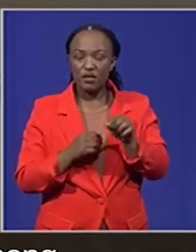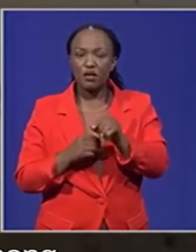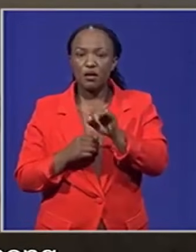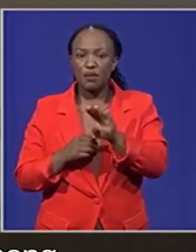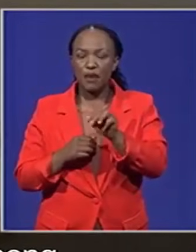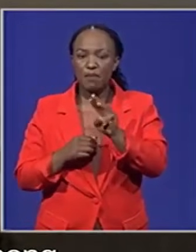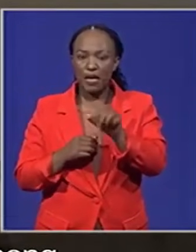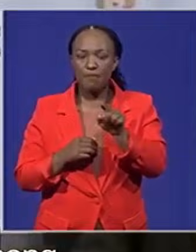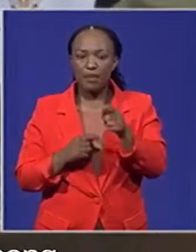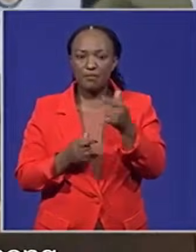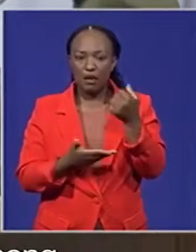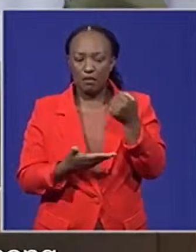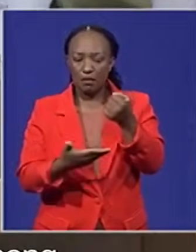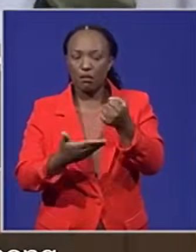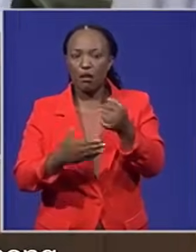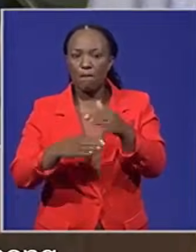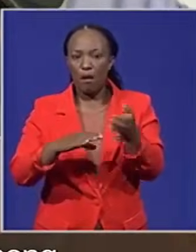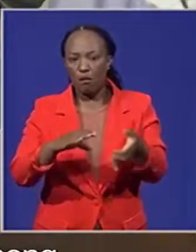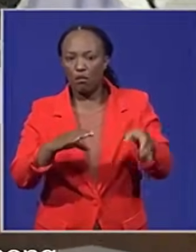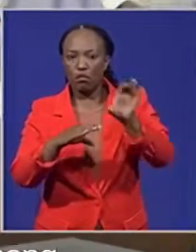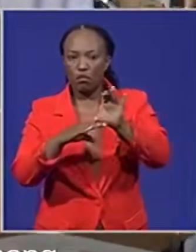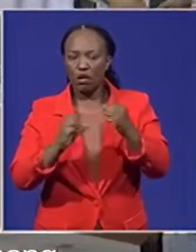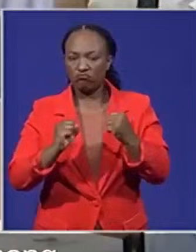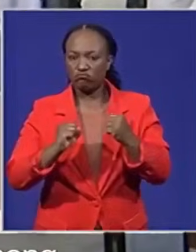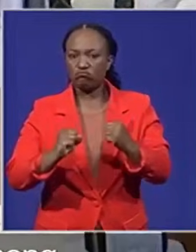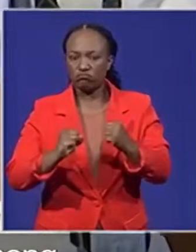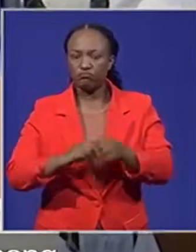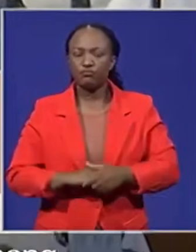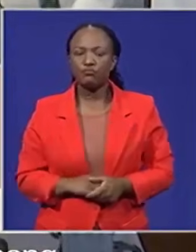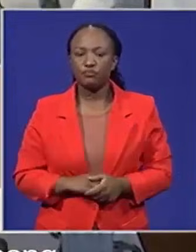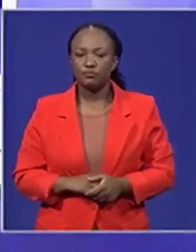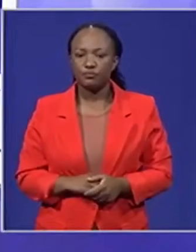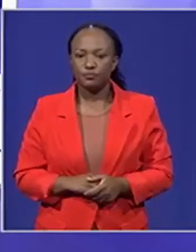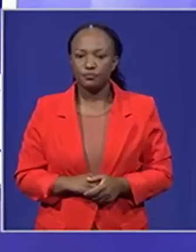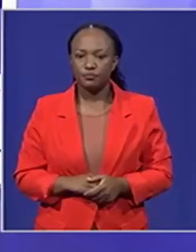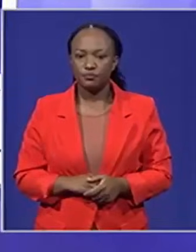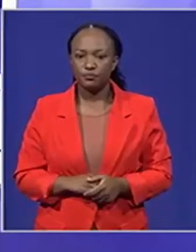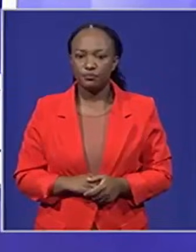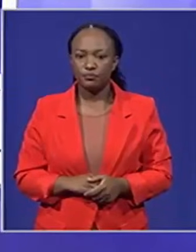PMA mašeleng a tlaleletšo gore e matlafale.